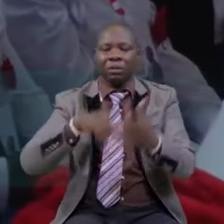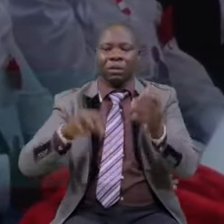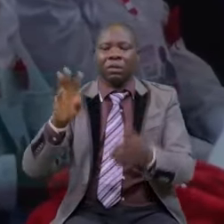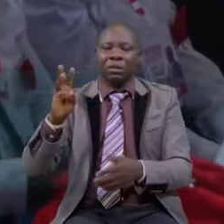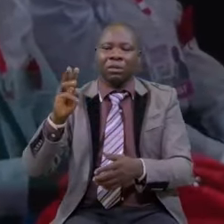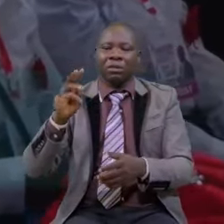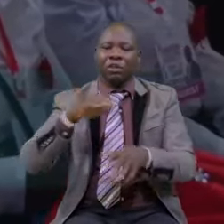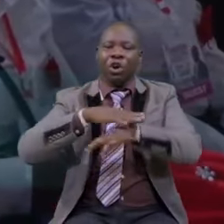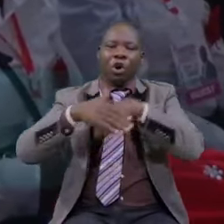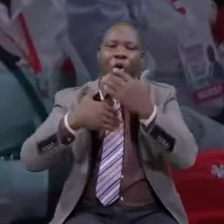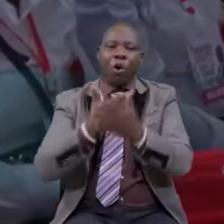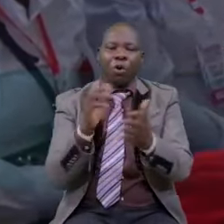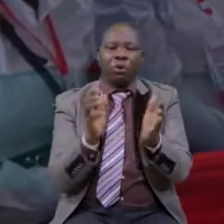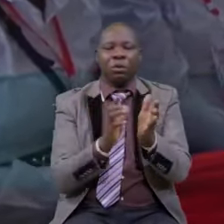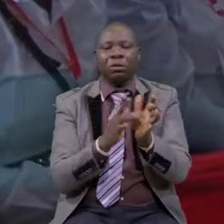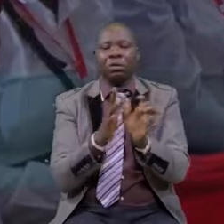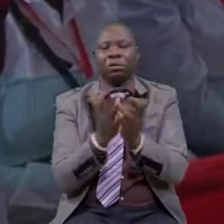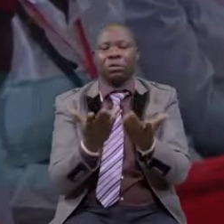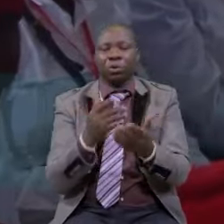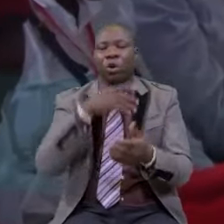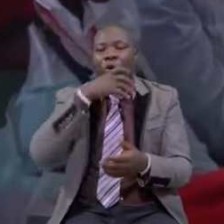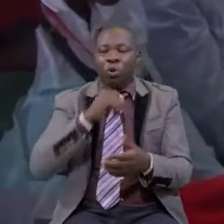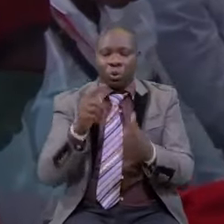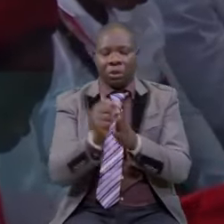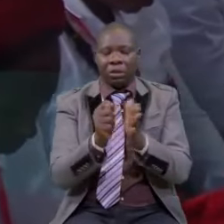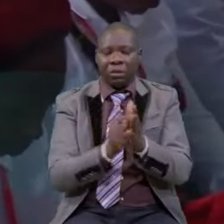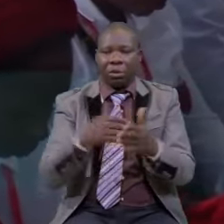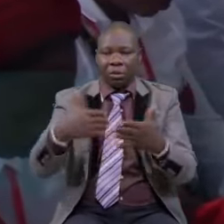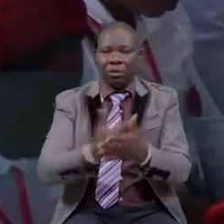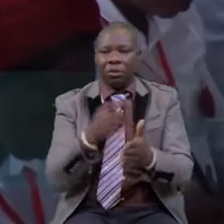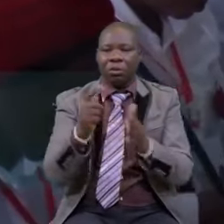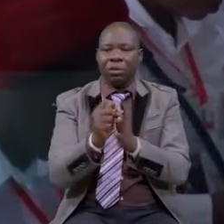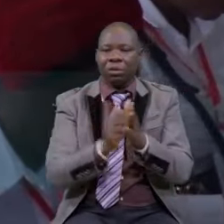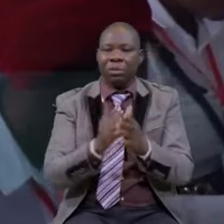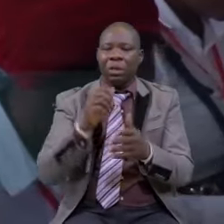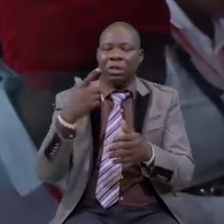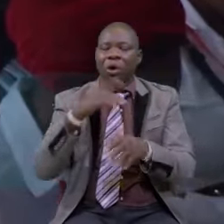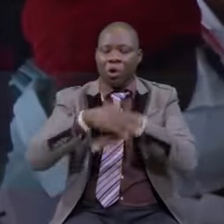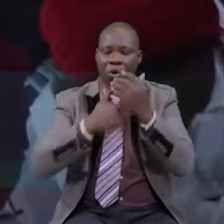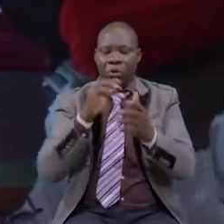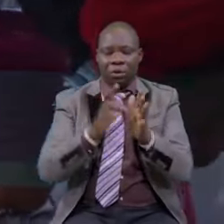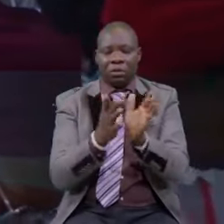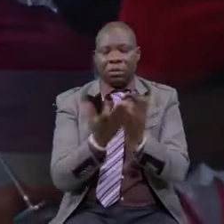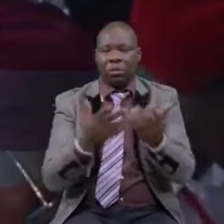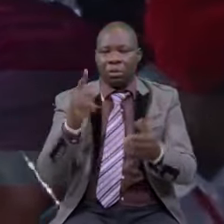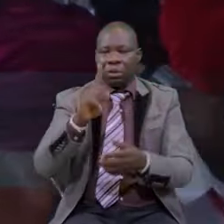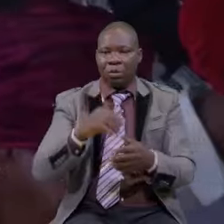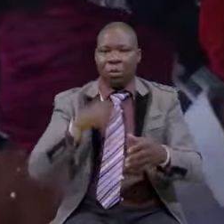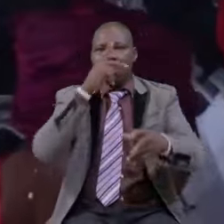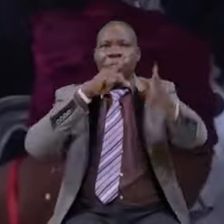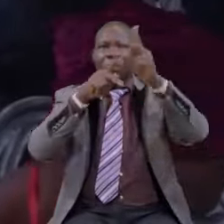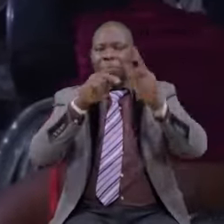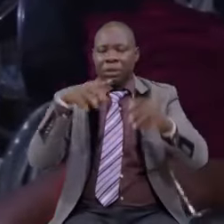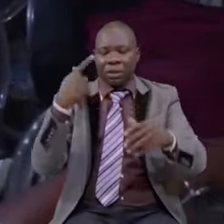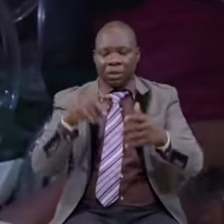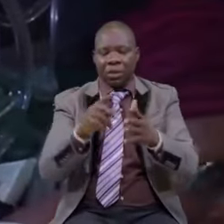All scripture, Old Testament, New Testament, all scripture, the one historical, the one prophetic, all scriptures, the one poetic, and